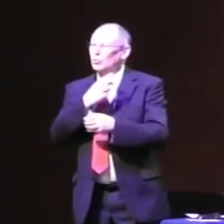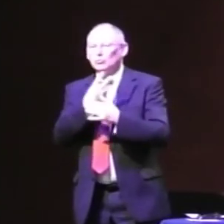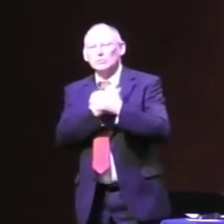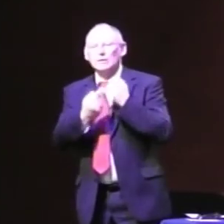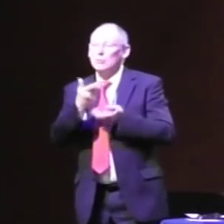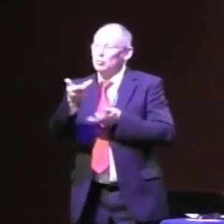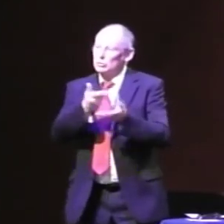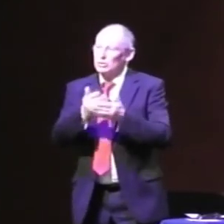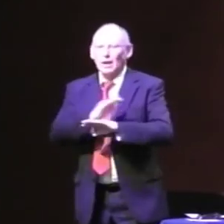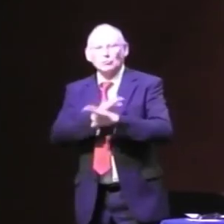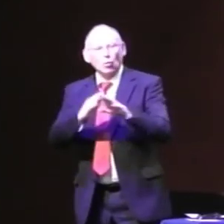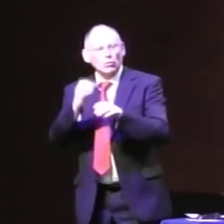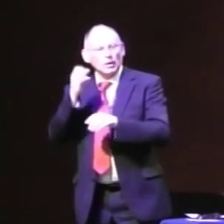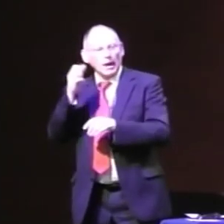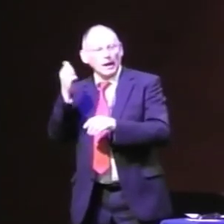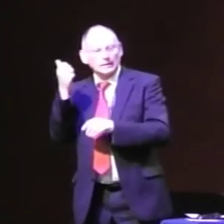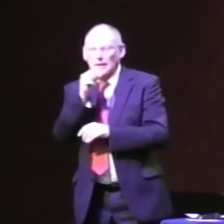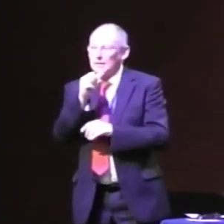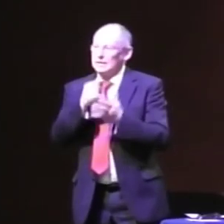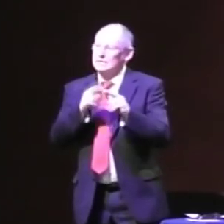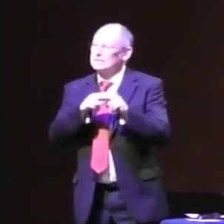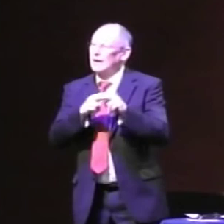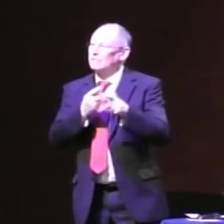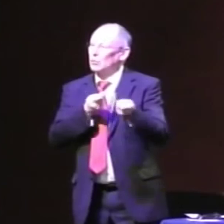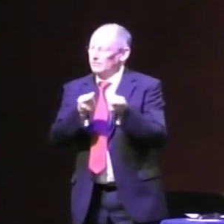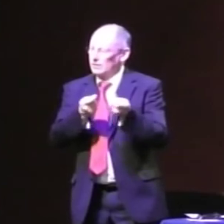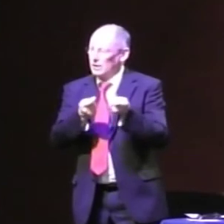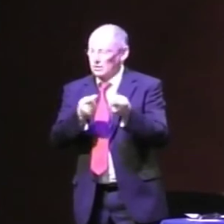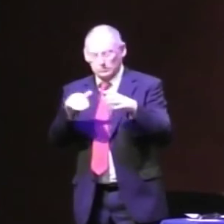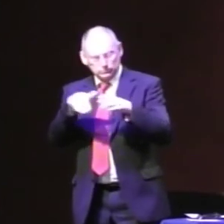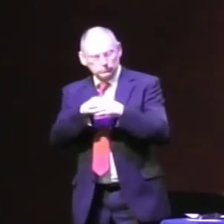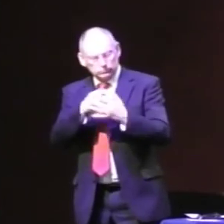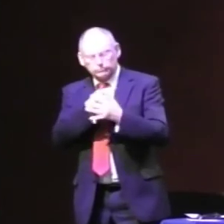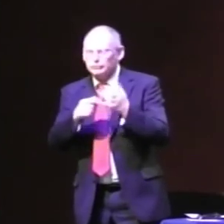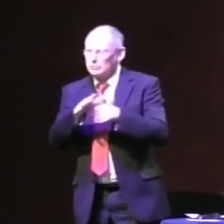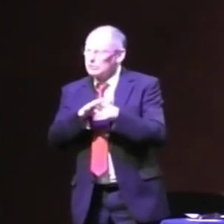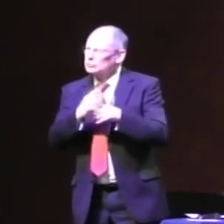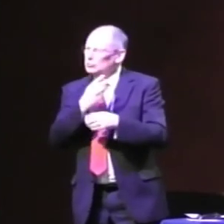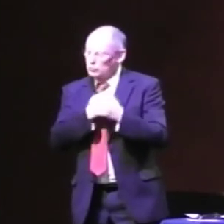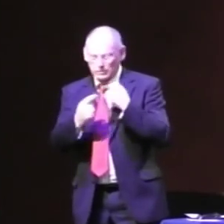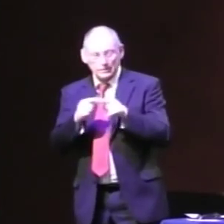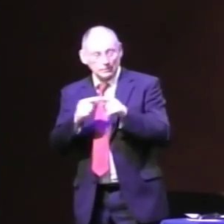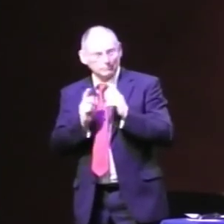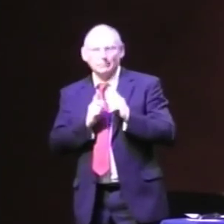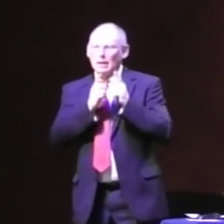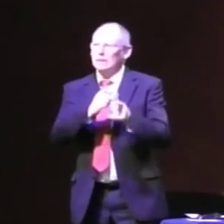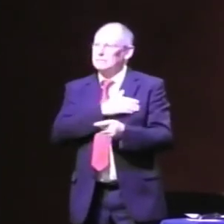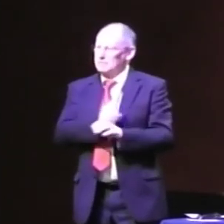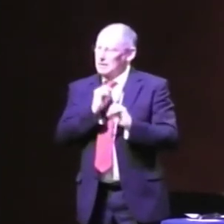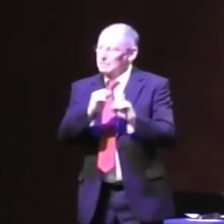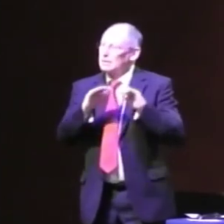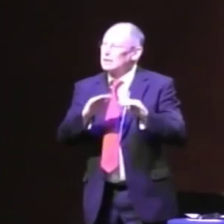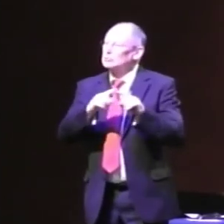and non-academic staff convener, and holds a number of positions in Unison, including as an elected member of their